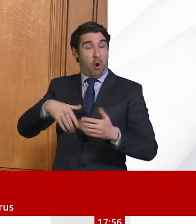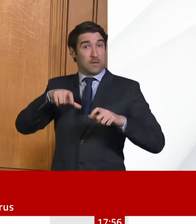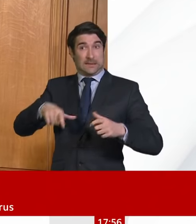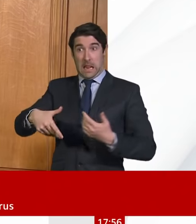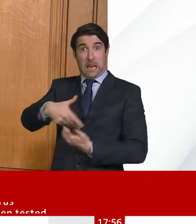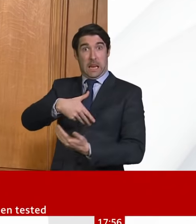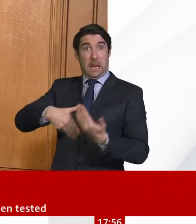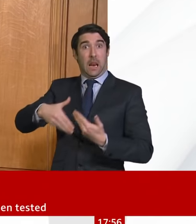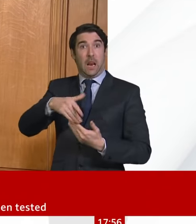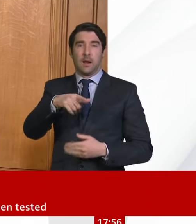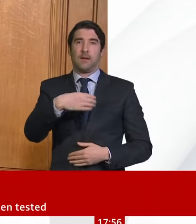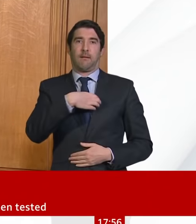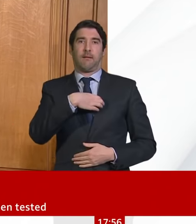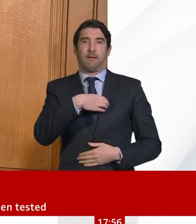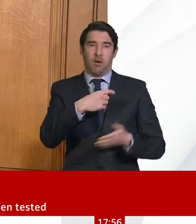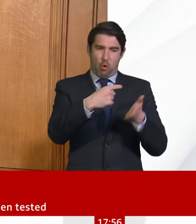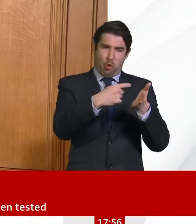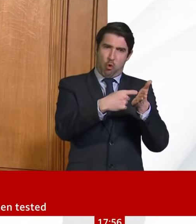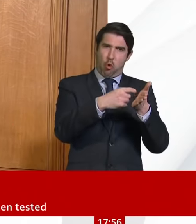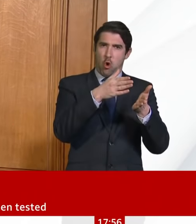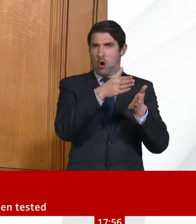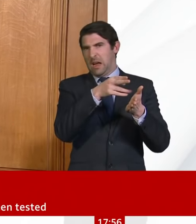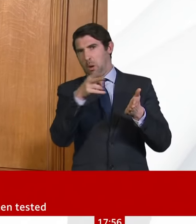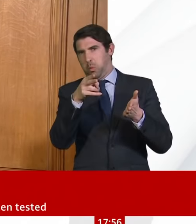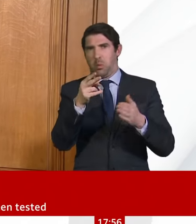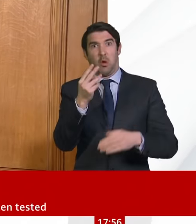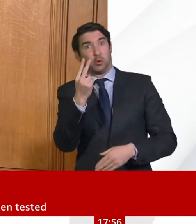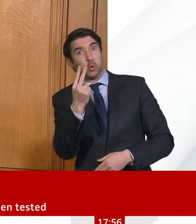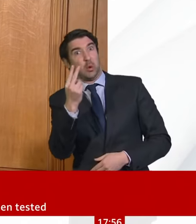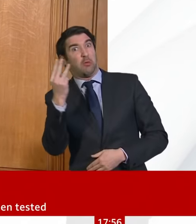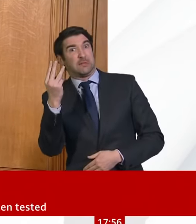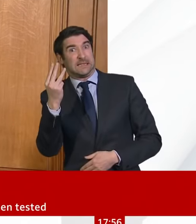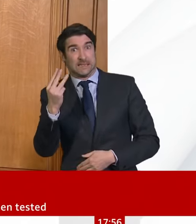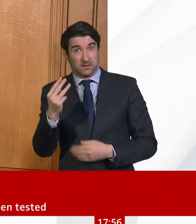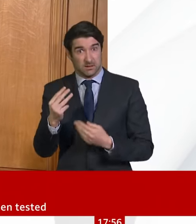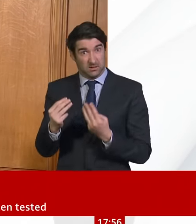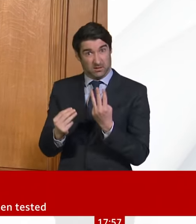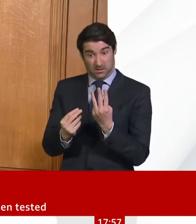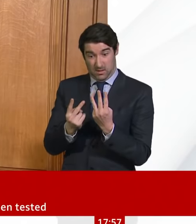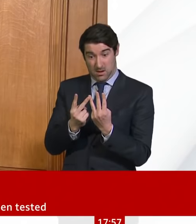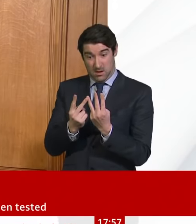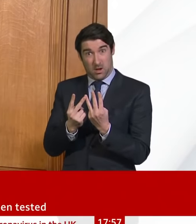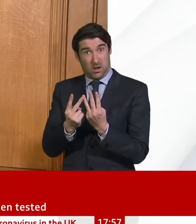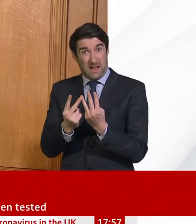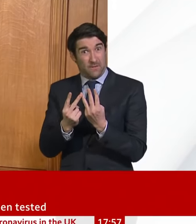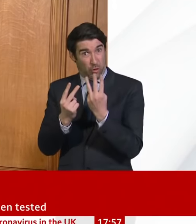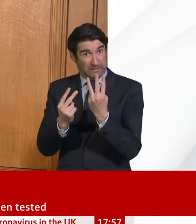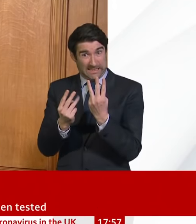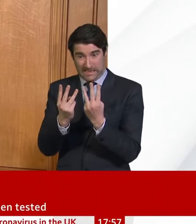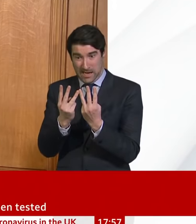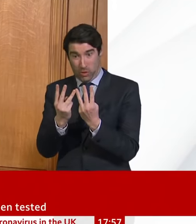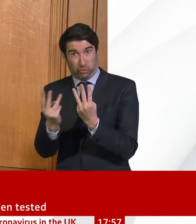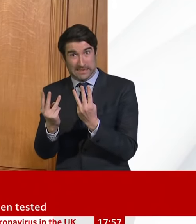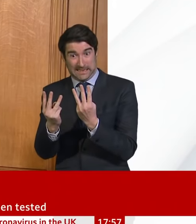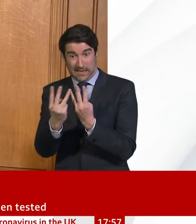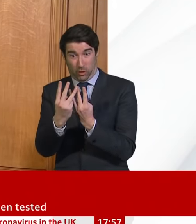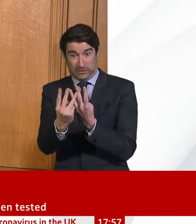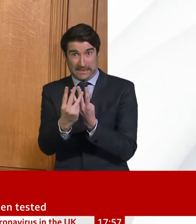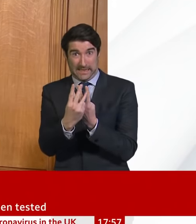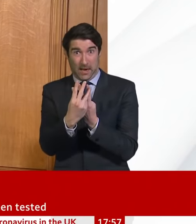early to tell yet. But the good news is that people are complying with staying at home, with avoiding